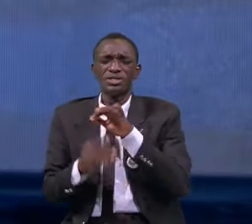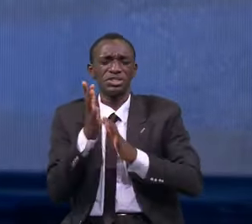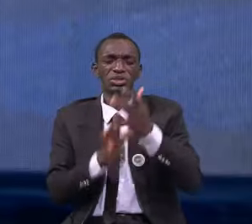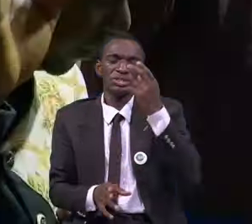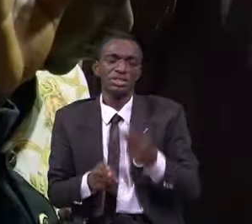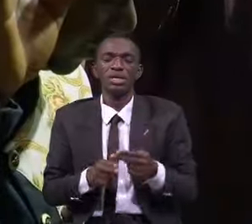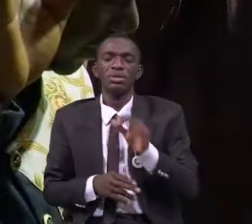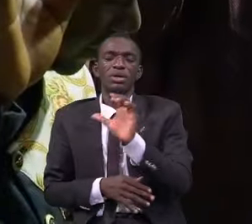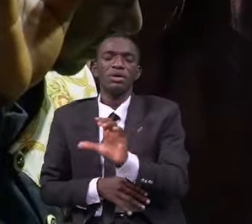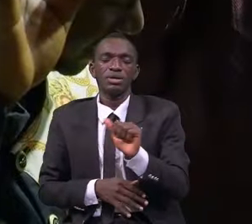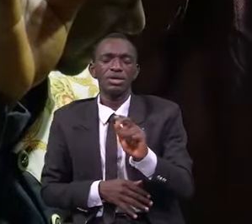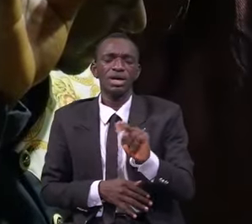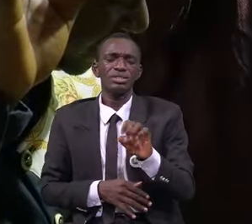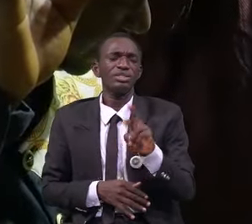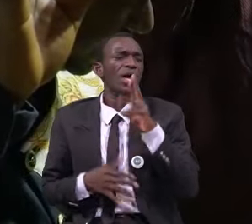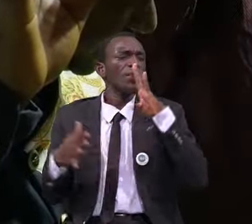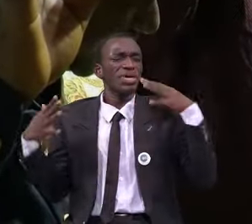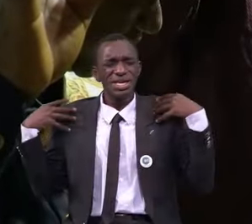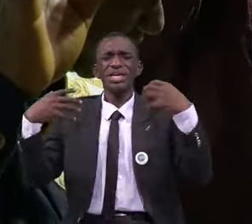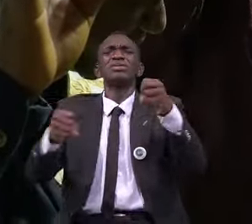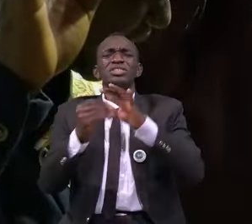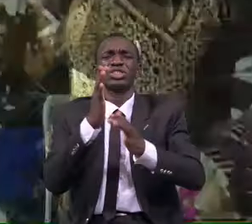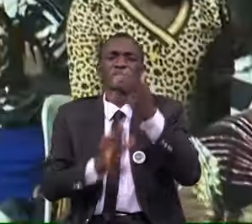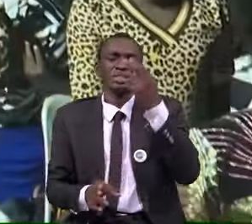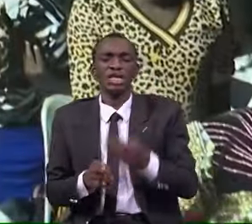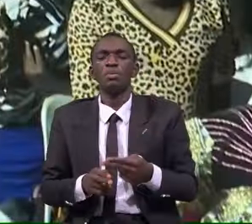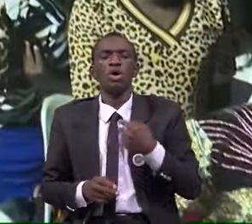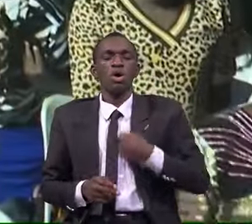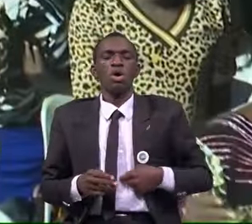Cancer healed. Ulcer healed.